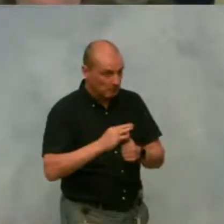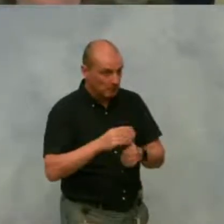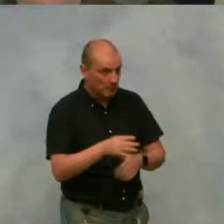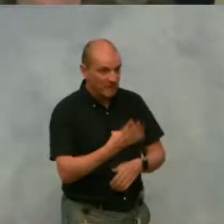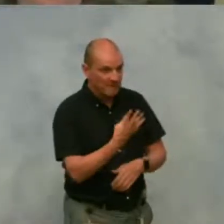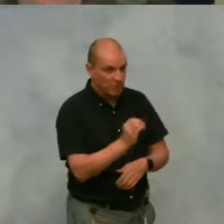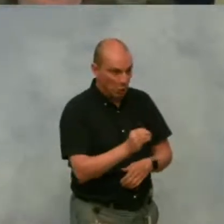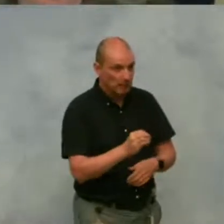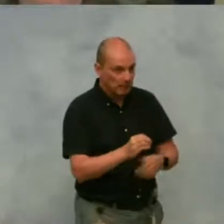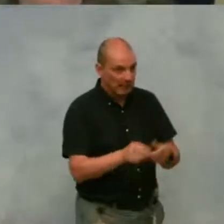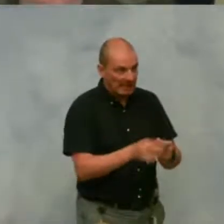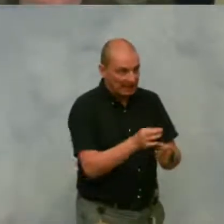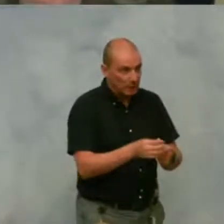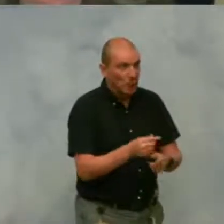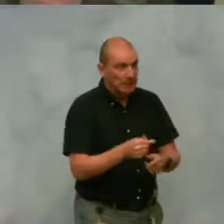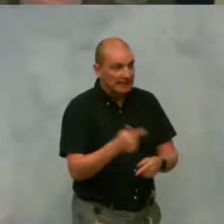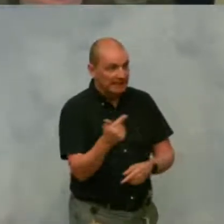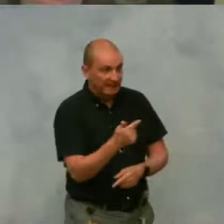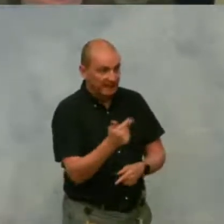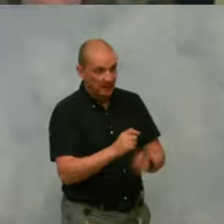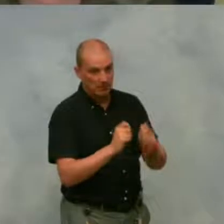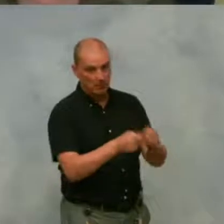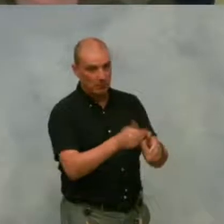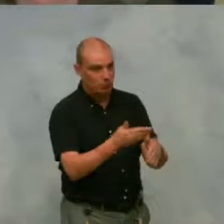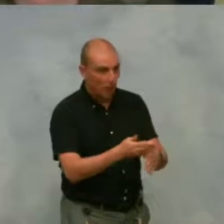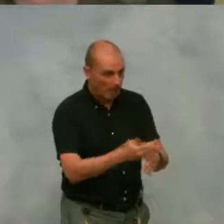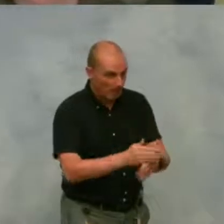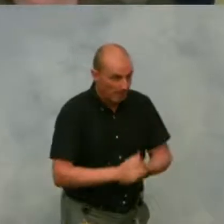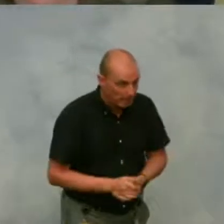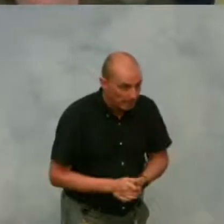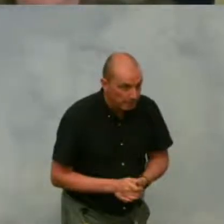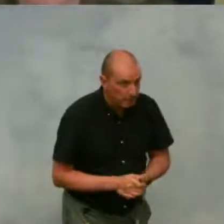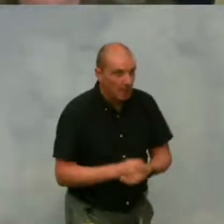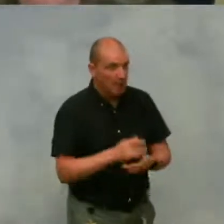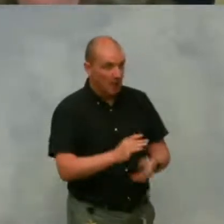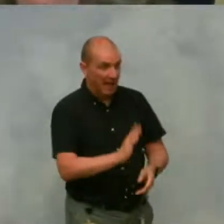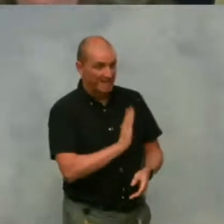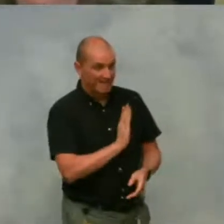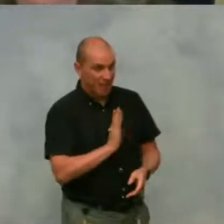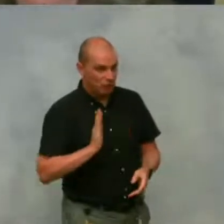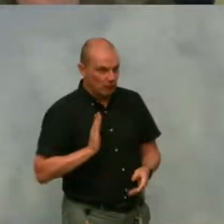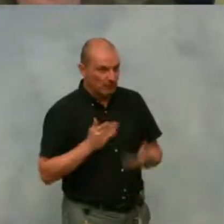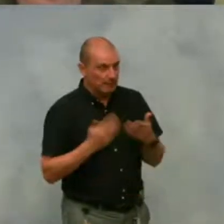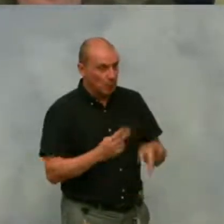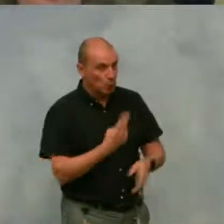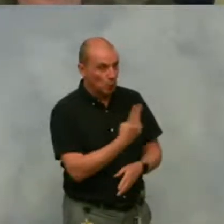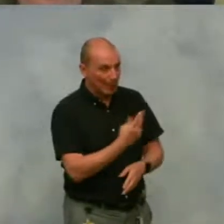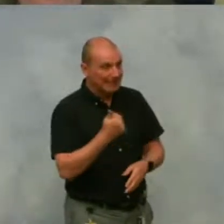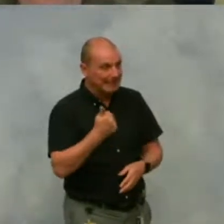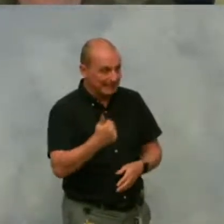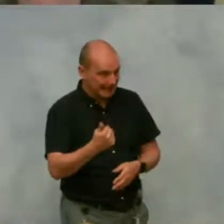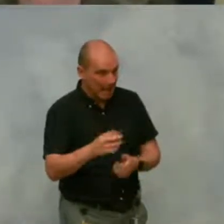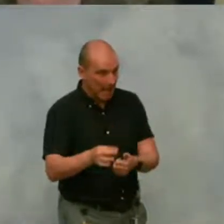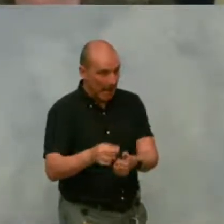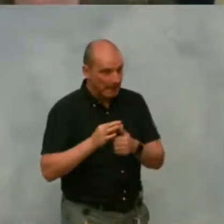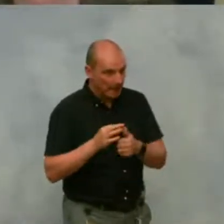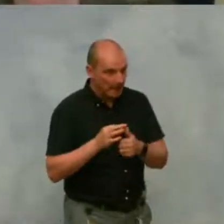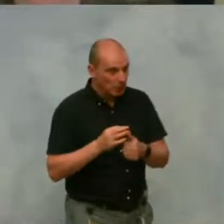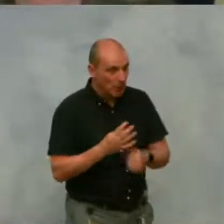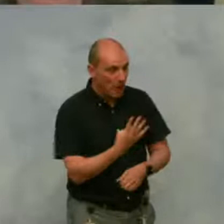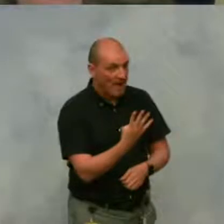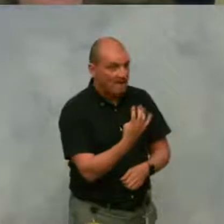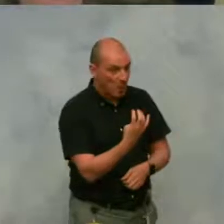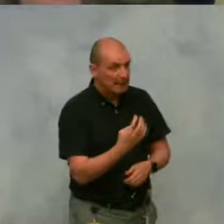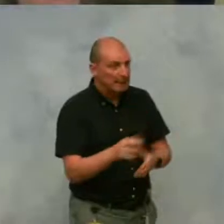interview and 17 being appointed. And unfortunately, in terms of the veterans, we had 26 applicants, with 14 being shortlisted